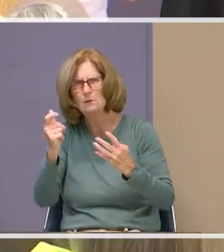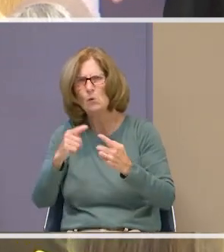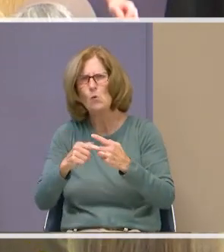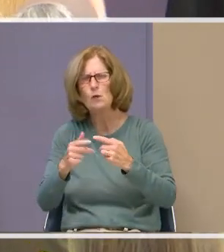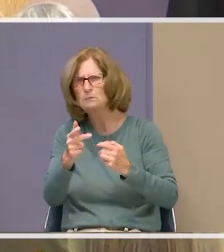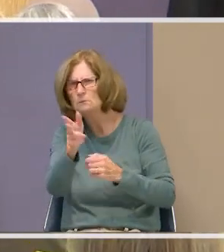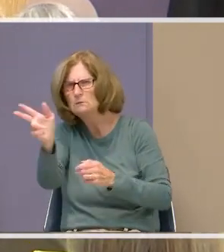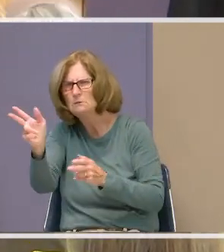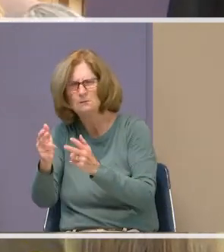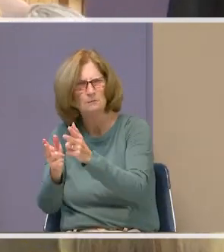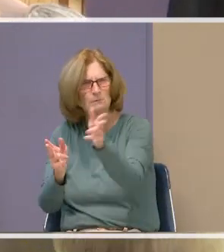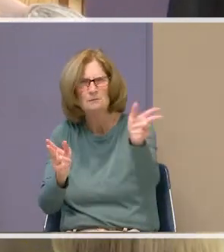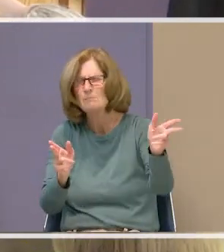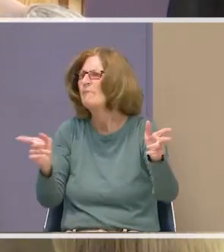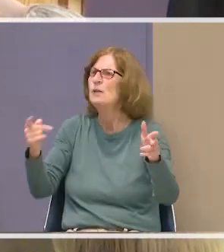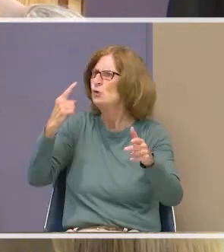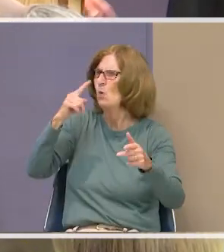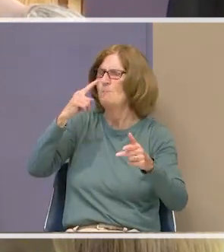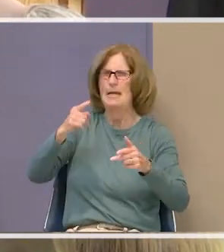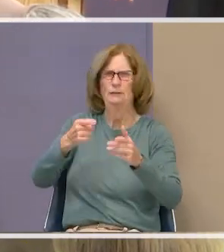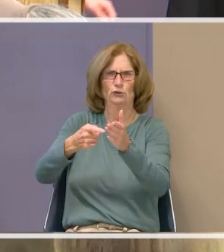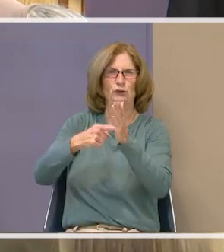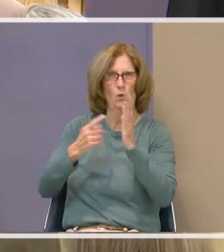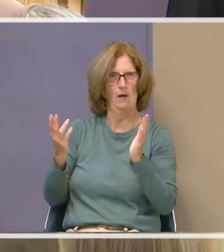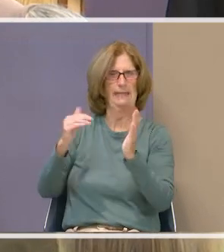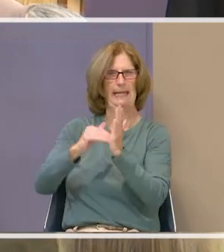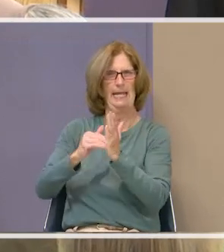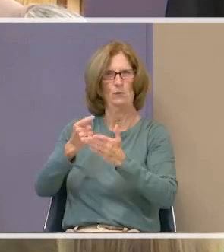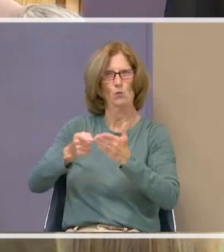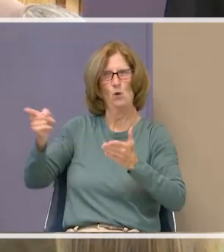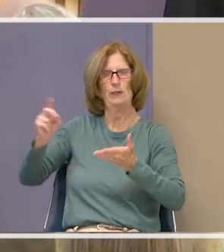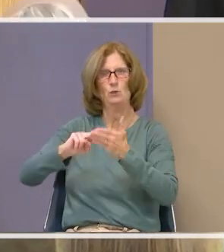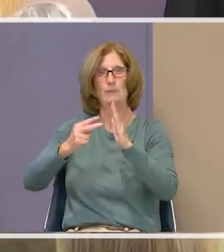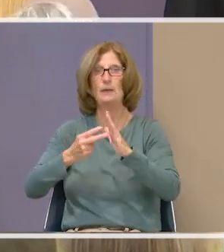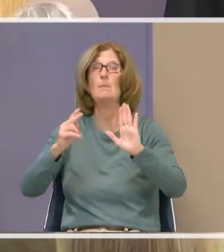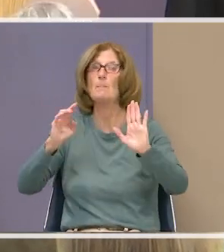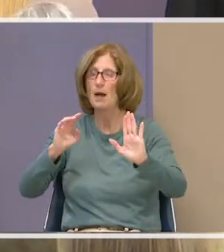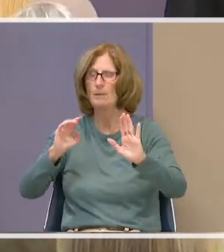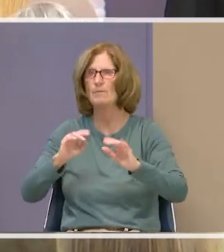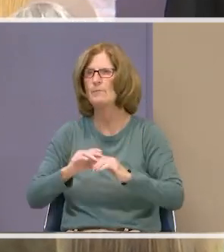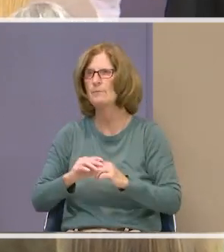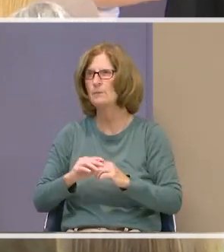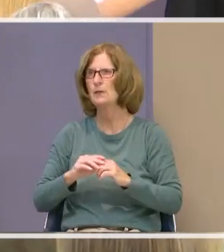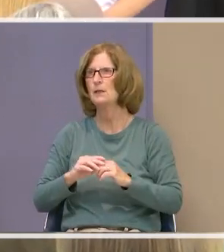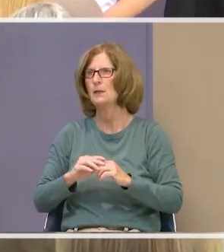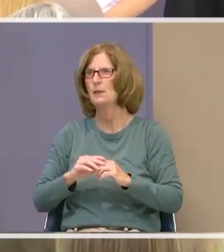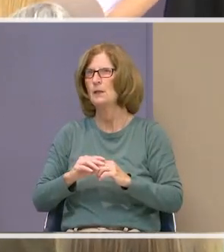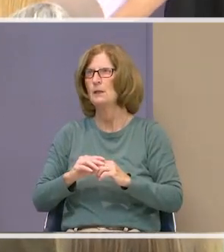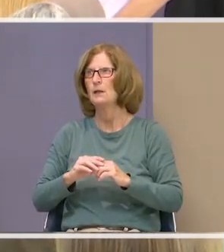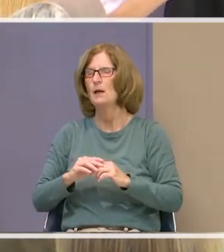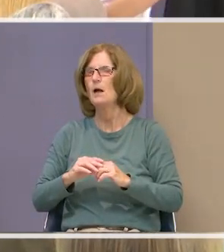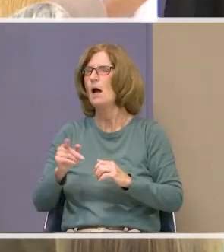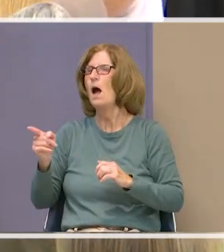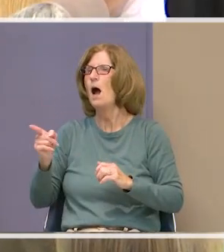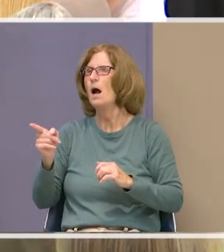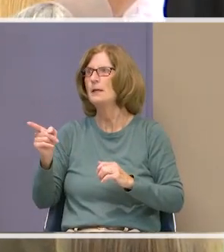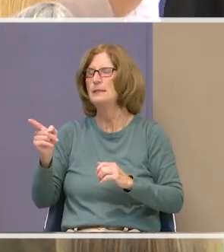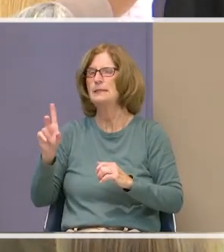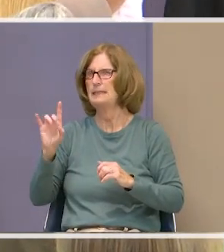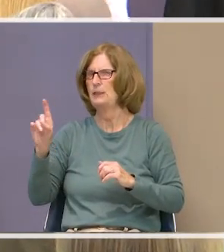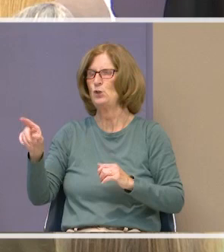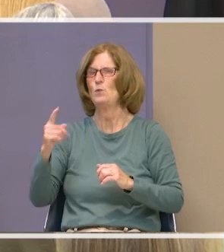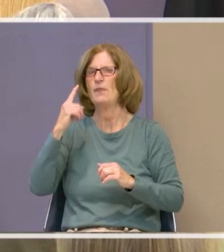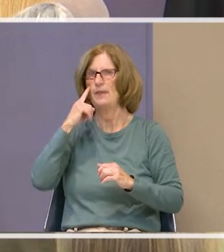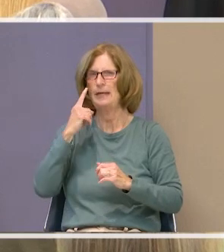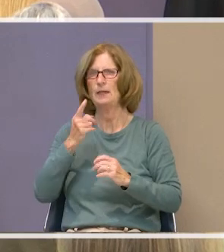going to cut off. Maybe you could show us with the diagram. But my concern is that you have thought that through during rush hour.